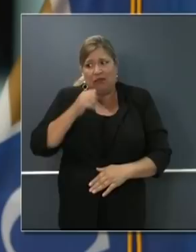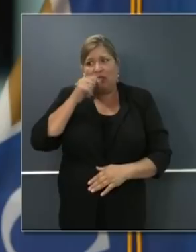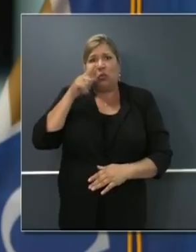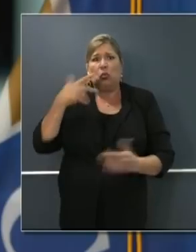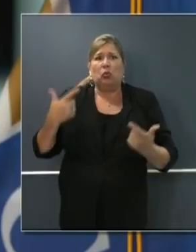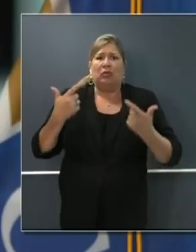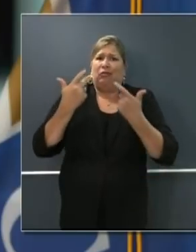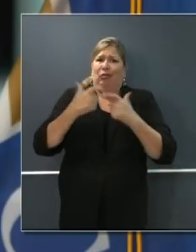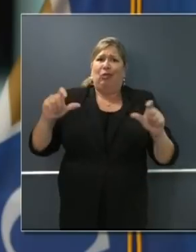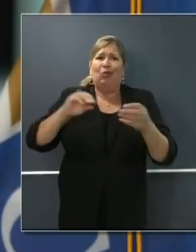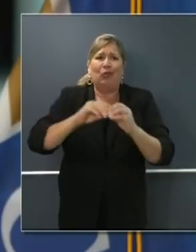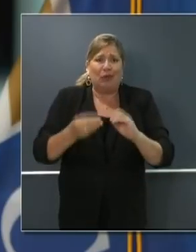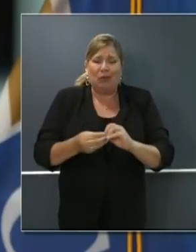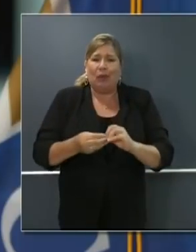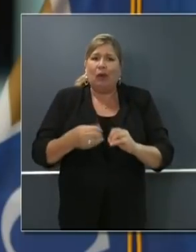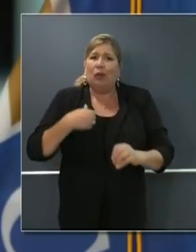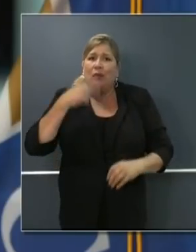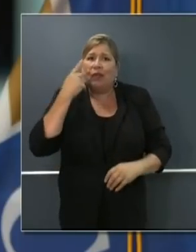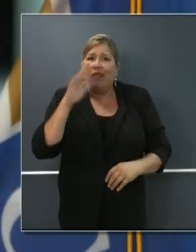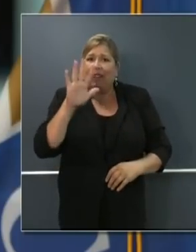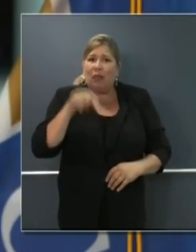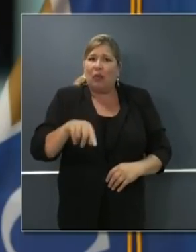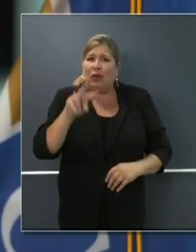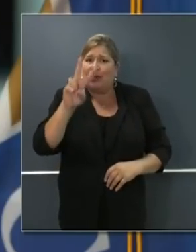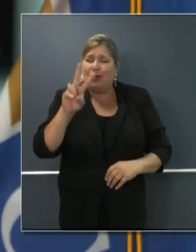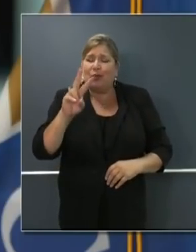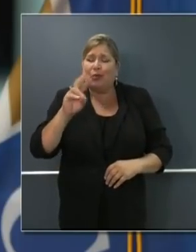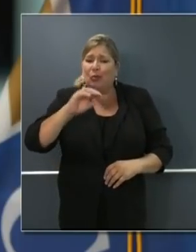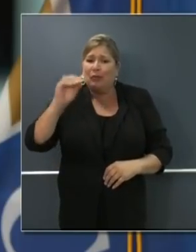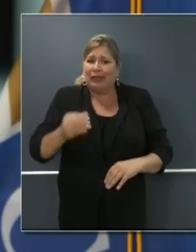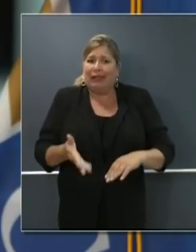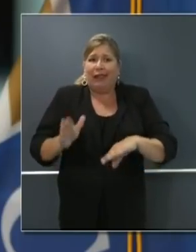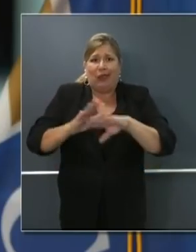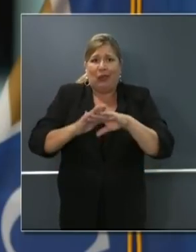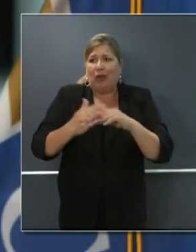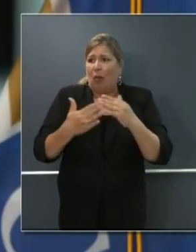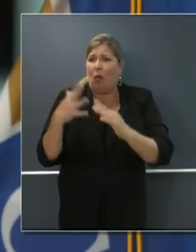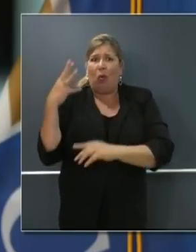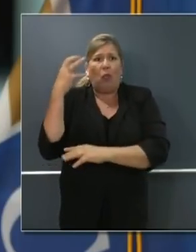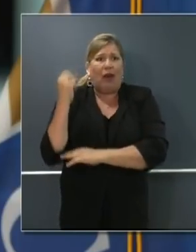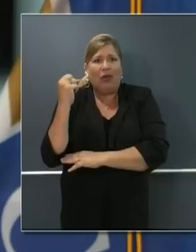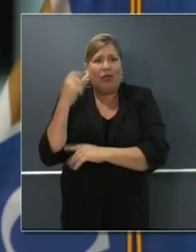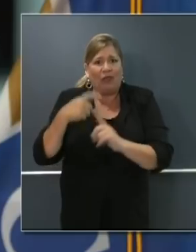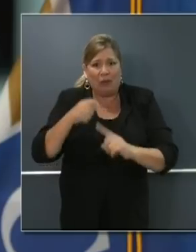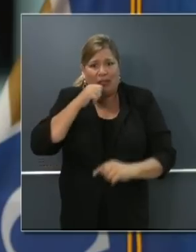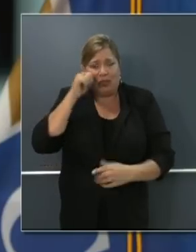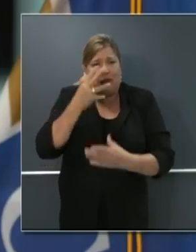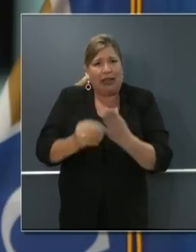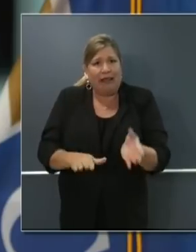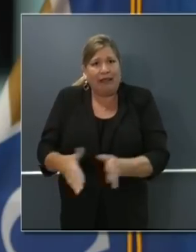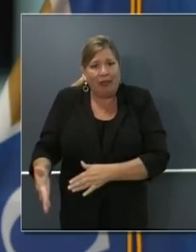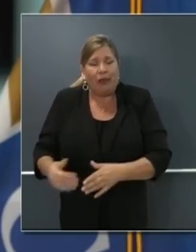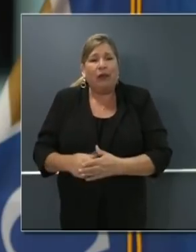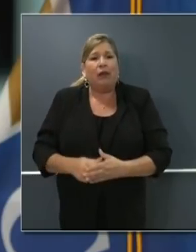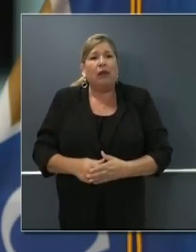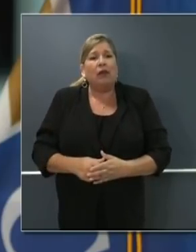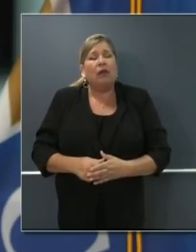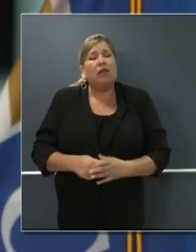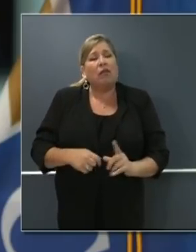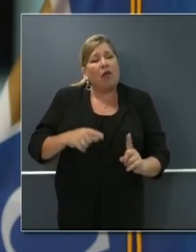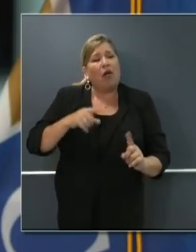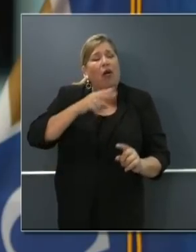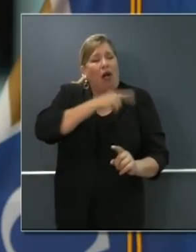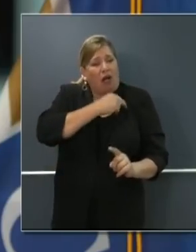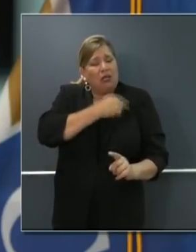The fact that we saw a 5.2% increase in the number of new positive cases in the state, and saw modest increases in